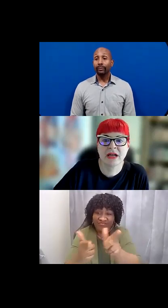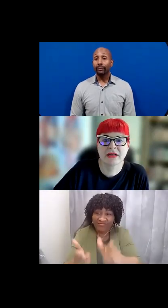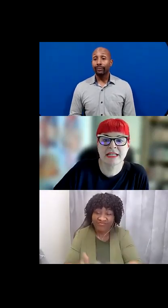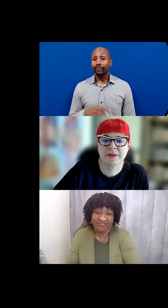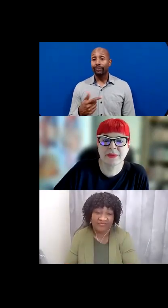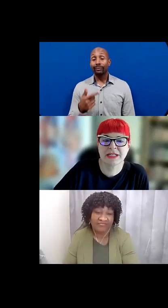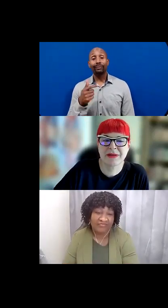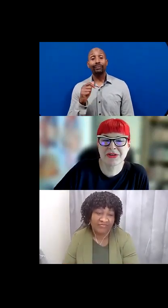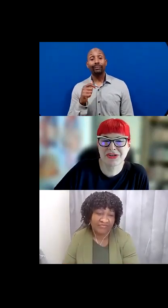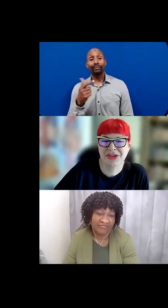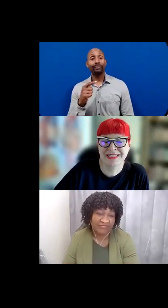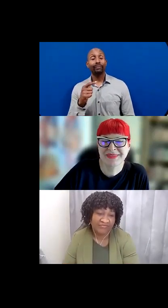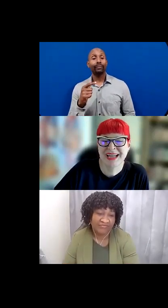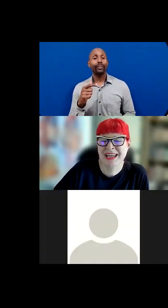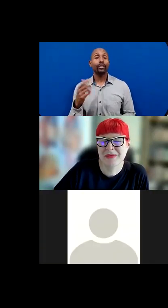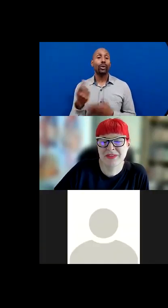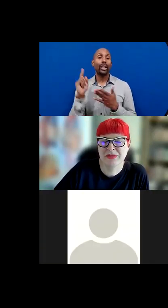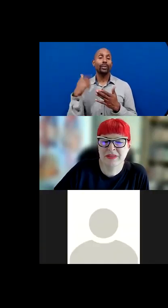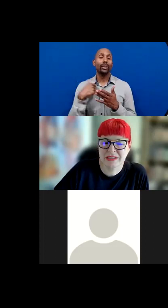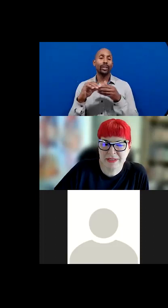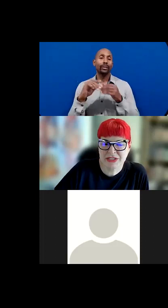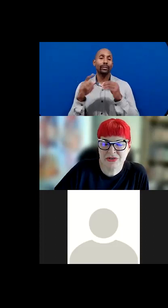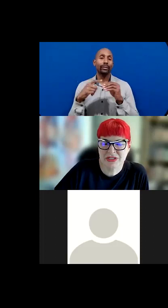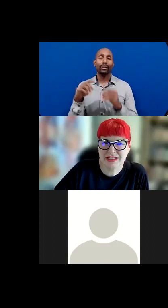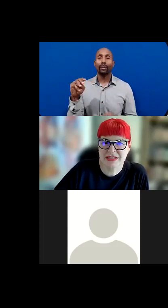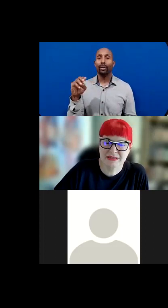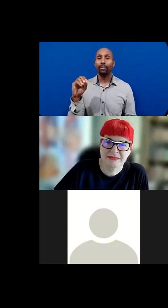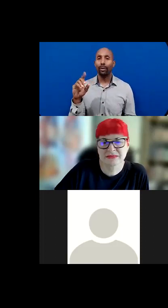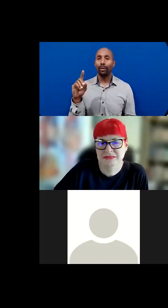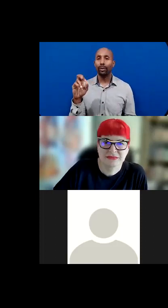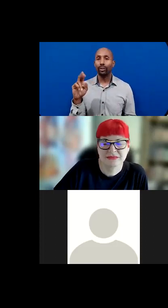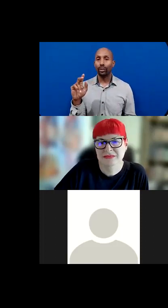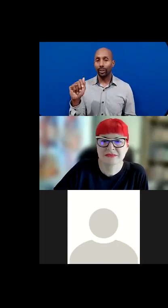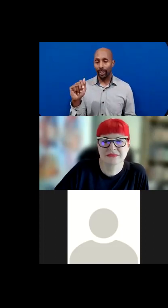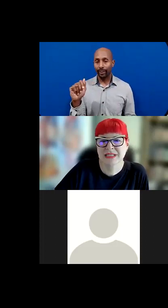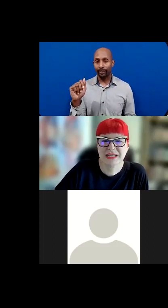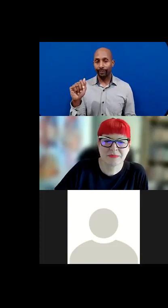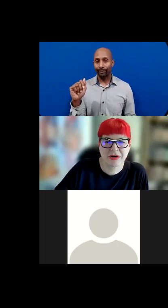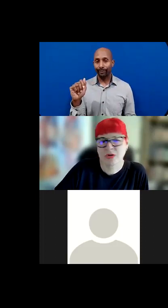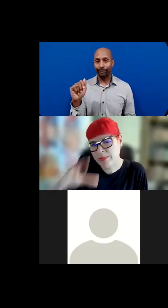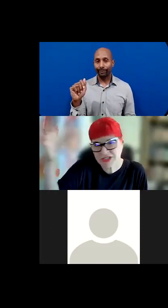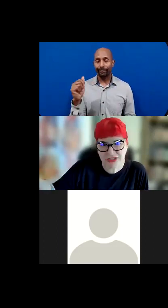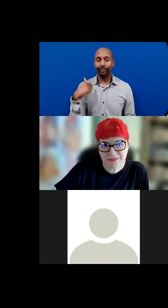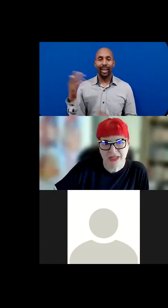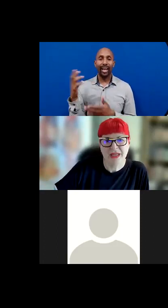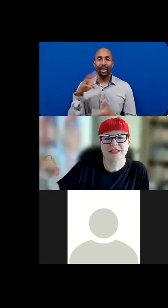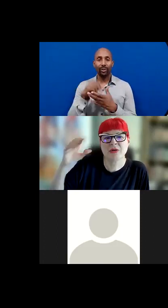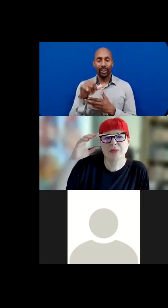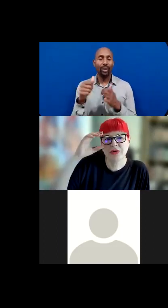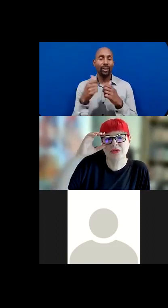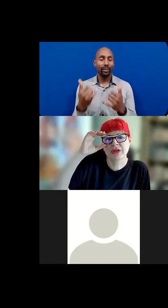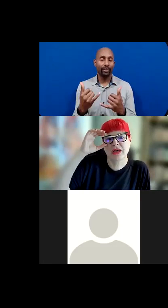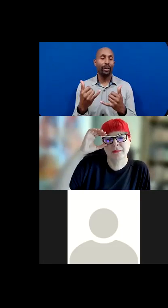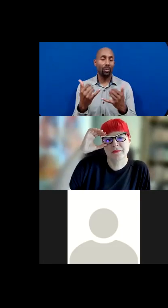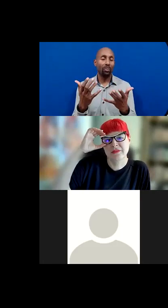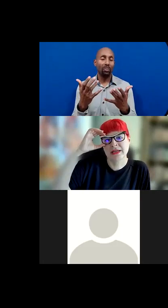Pfizer, last week we talked about Moderna, and I brought that with me this week too, just because it's part of the whole picture. So